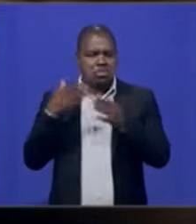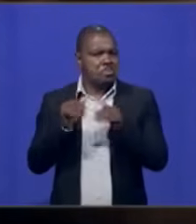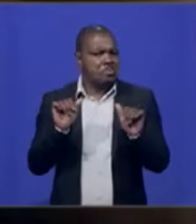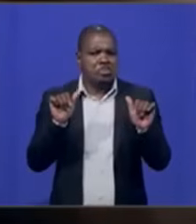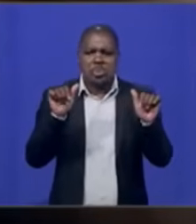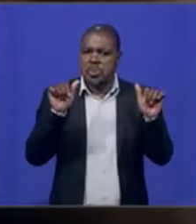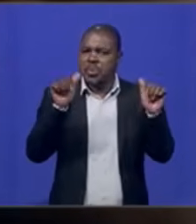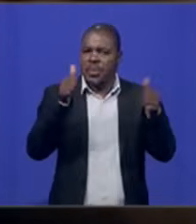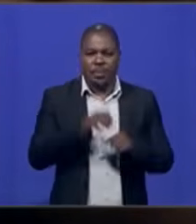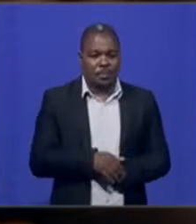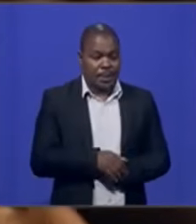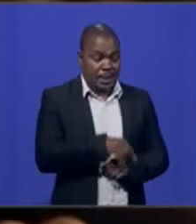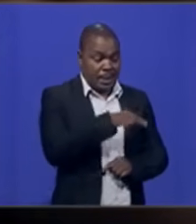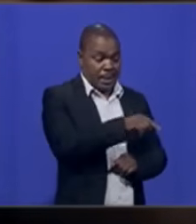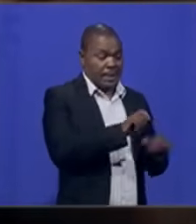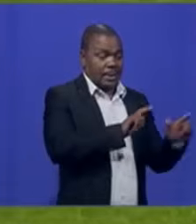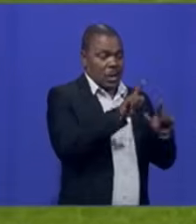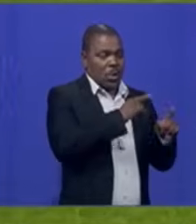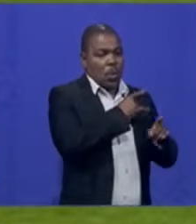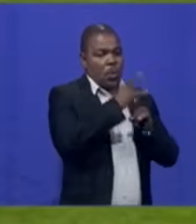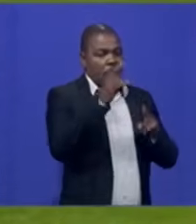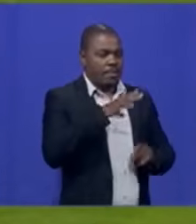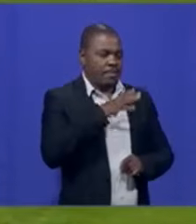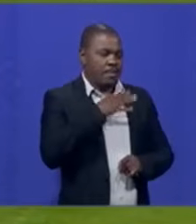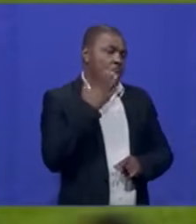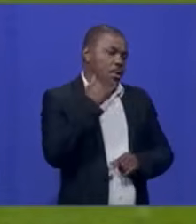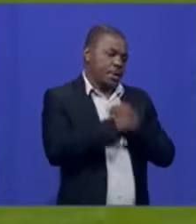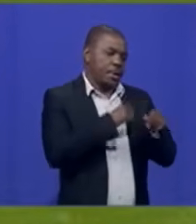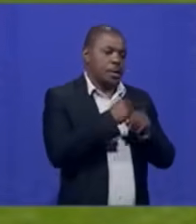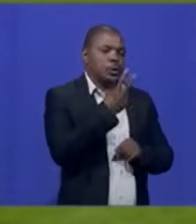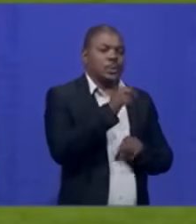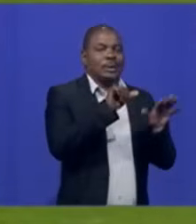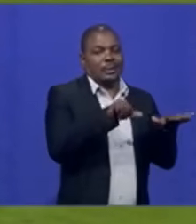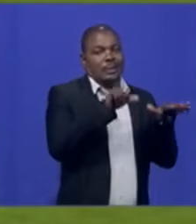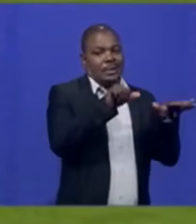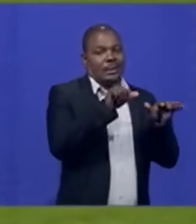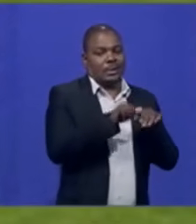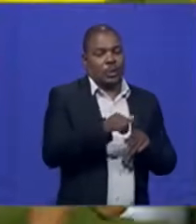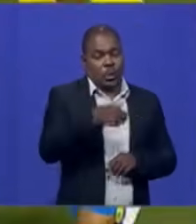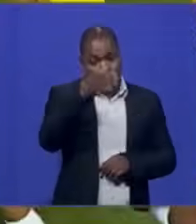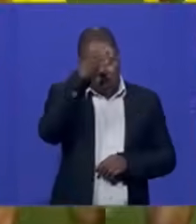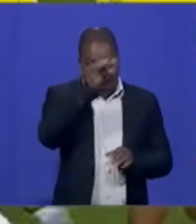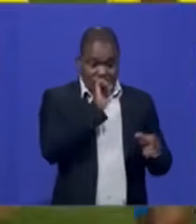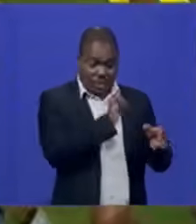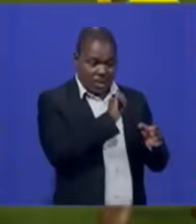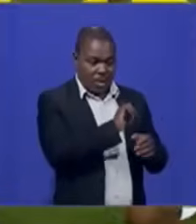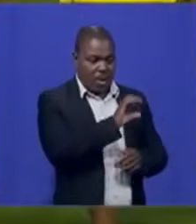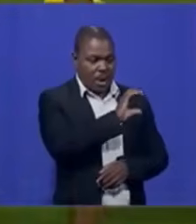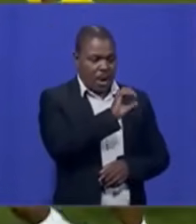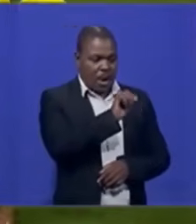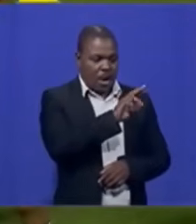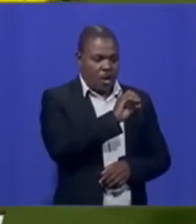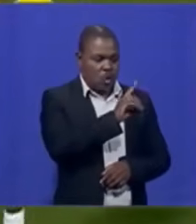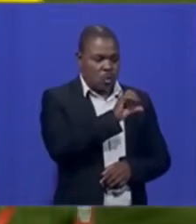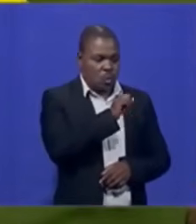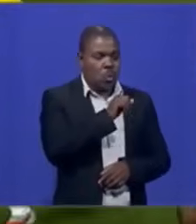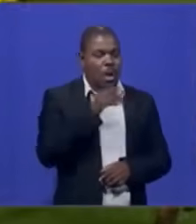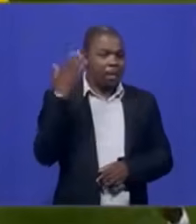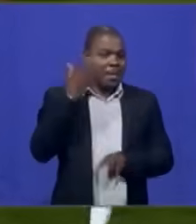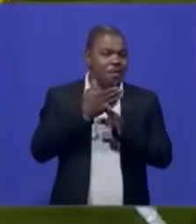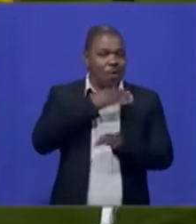ona. Sundowns hapile tournament ena ka 2016 mme mokotlisi Miguel Cardoso o kile a kotlisa sehlopha sa